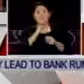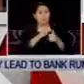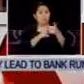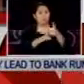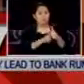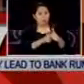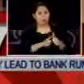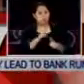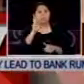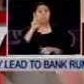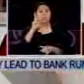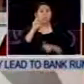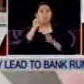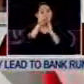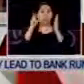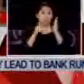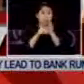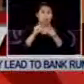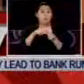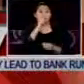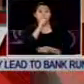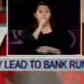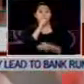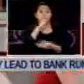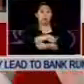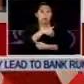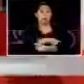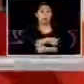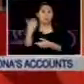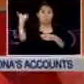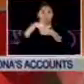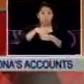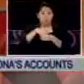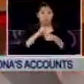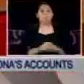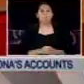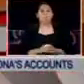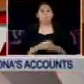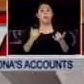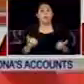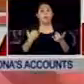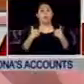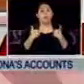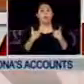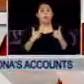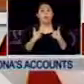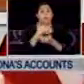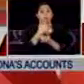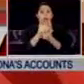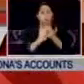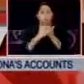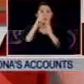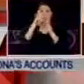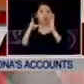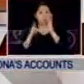of bank deposits. Under Republic Act 1405 as amended and the Anti-Money Laundering Act, the disclosure